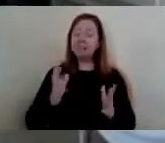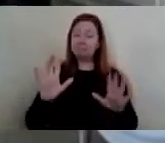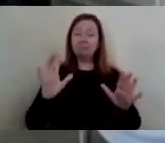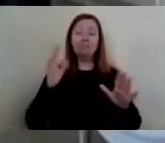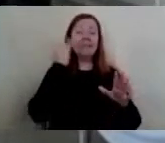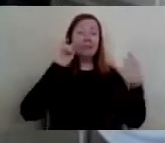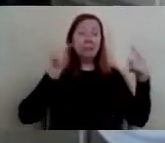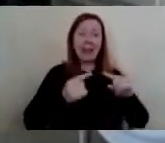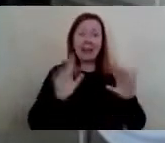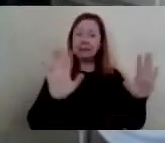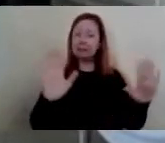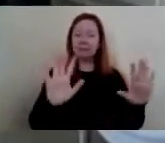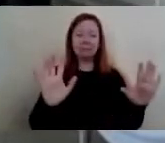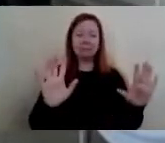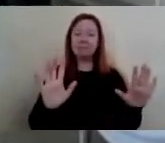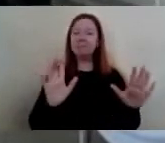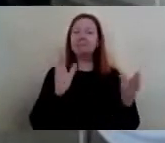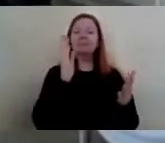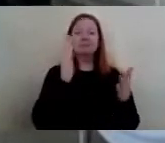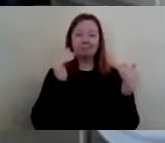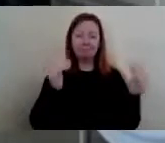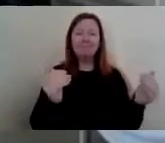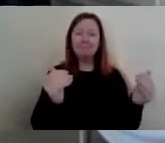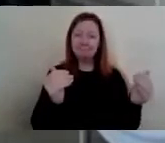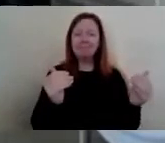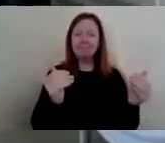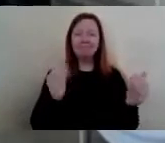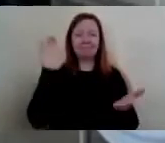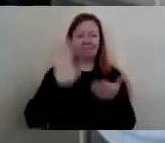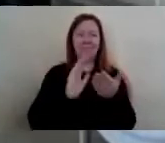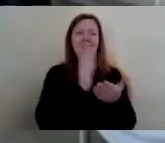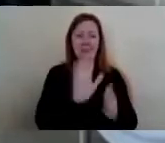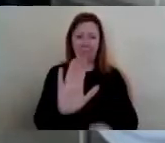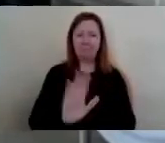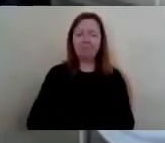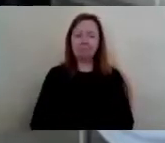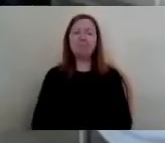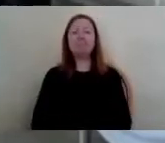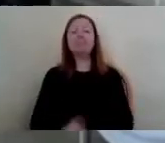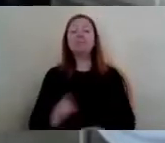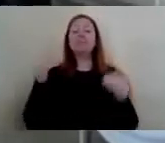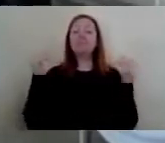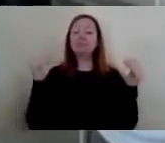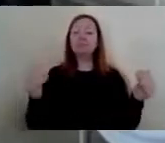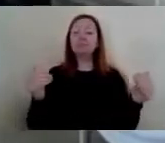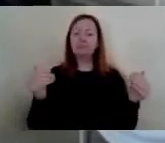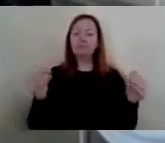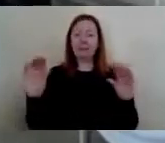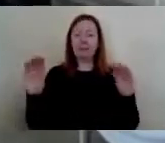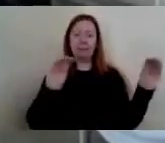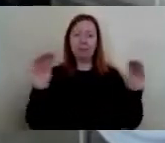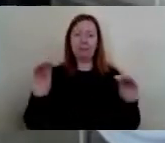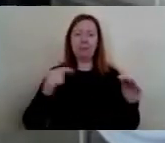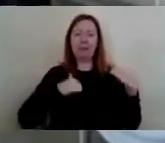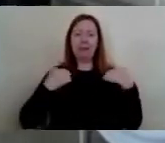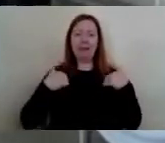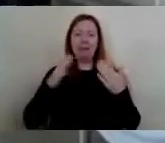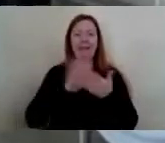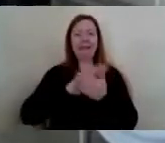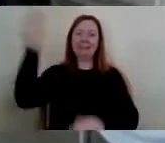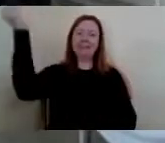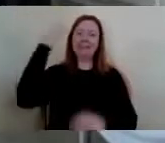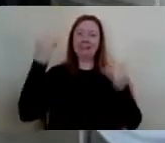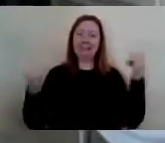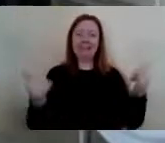pain. If it's producing pain, I want you to go ahead and back off. All right, I'm gonna move in just a little bit because I'm having some nice sunshine